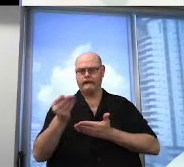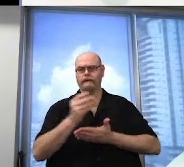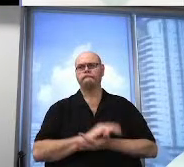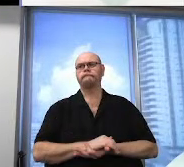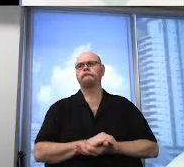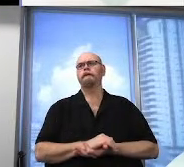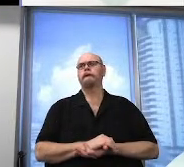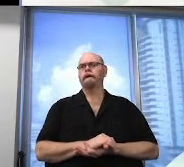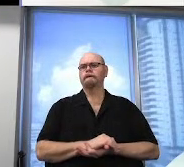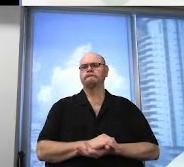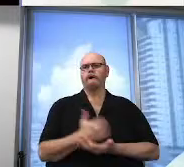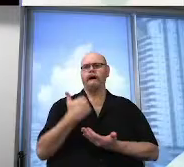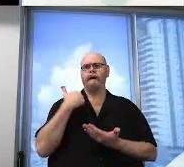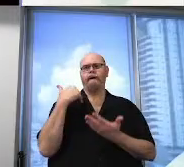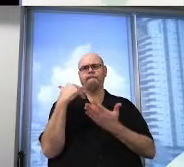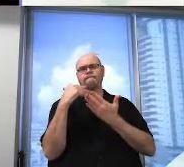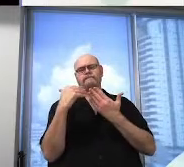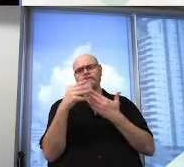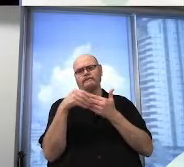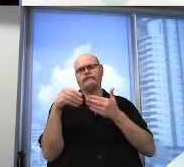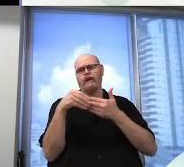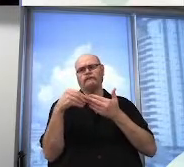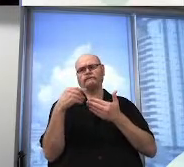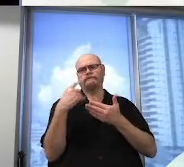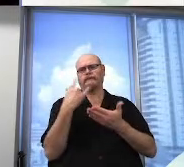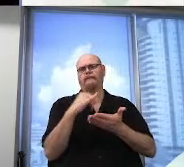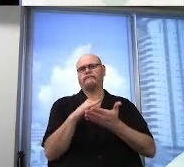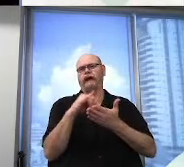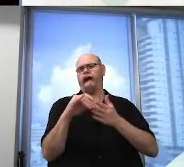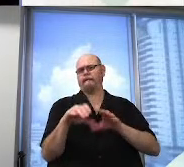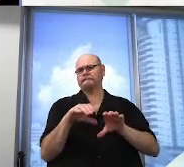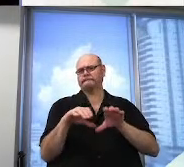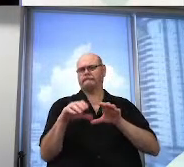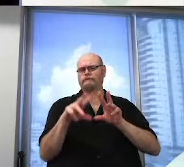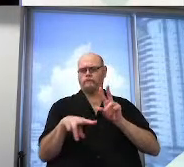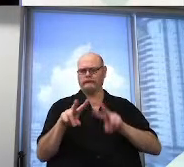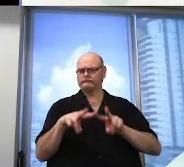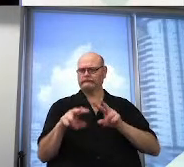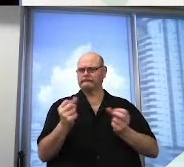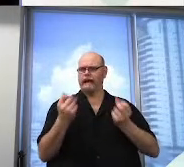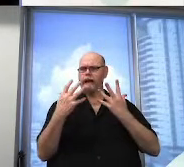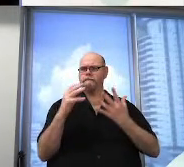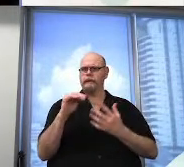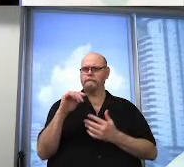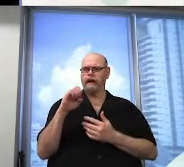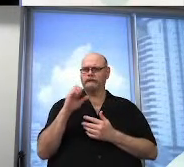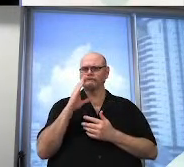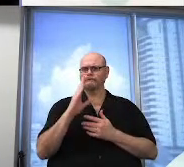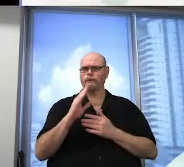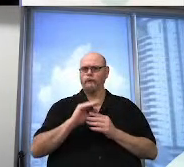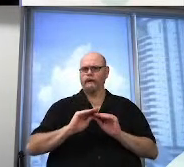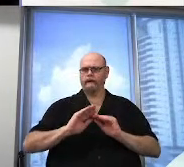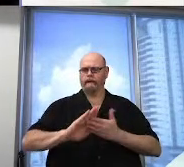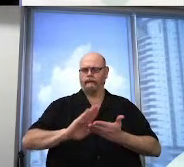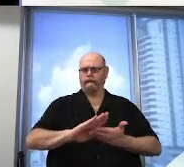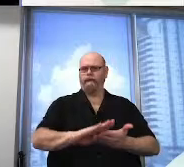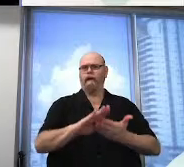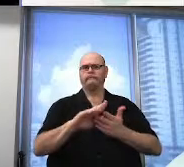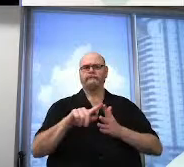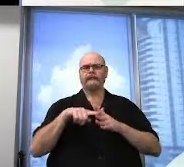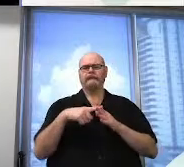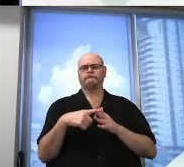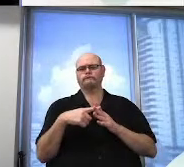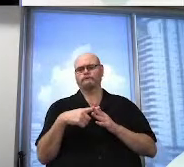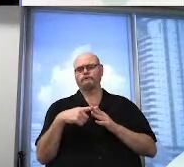So there's dollars that go towards that activity or assessing the miles that you're going to clear to be able to